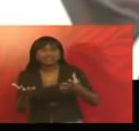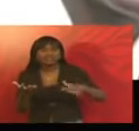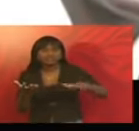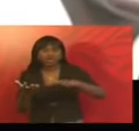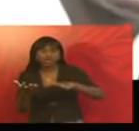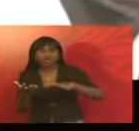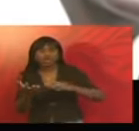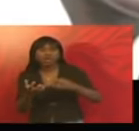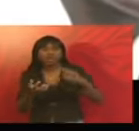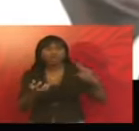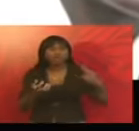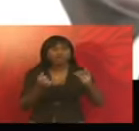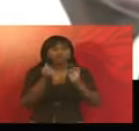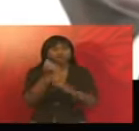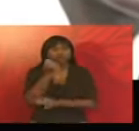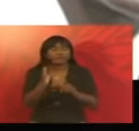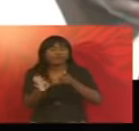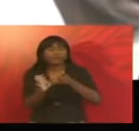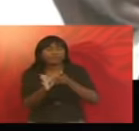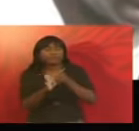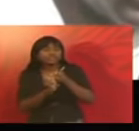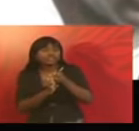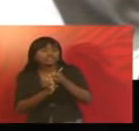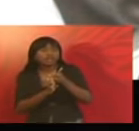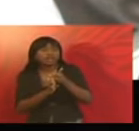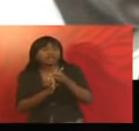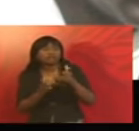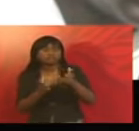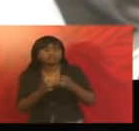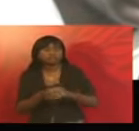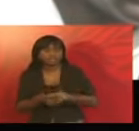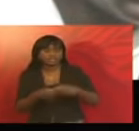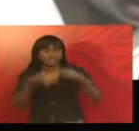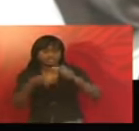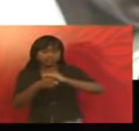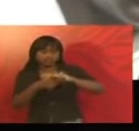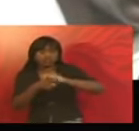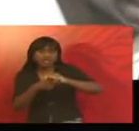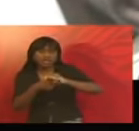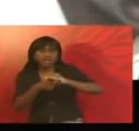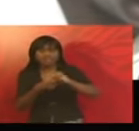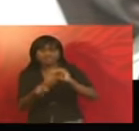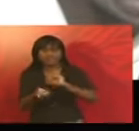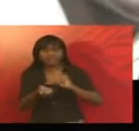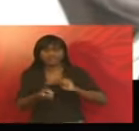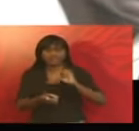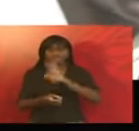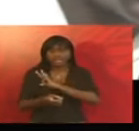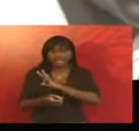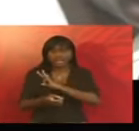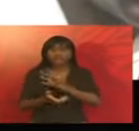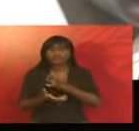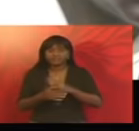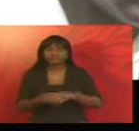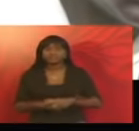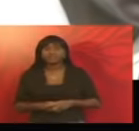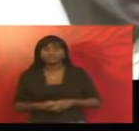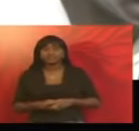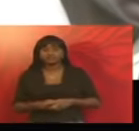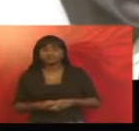foreign professionals within the system as well? And Dr. Hines or Dr. Allen, you can probably take this one as well. And I